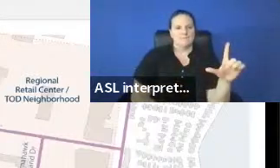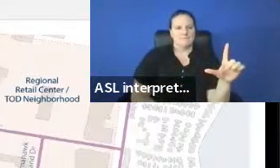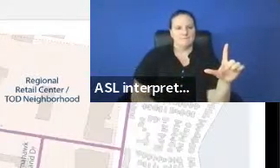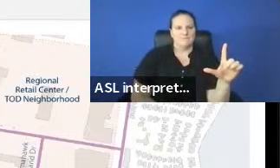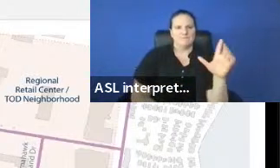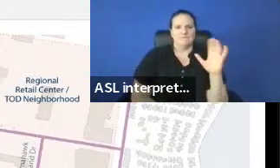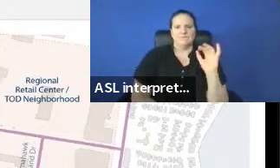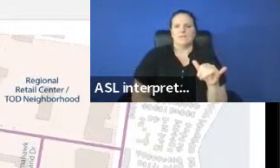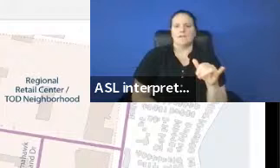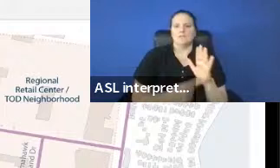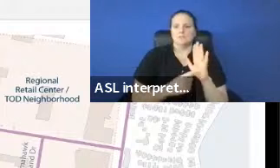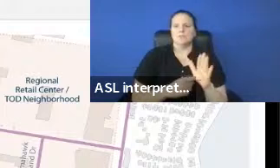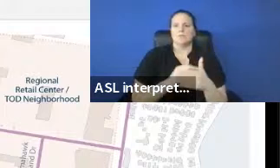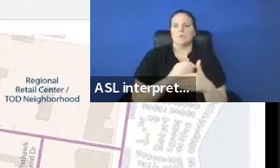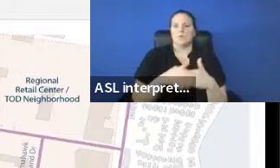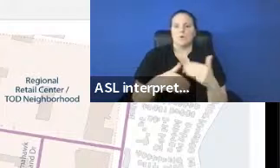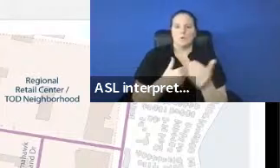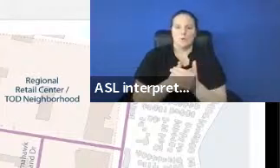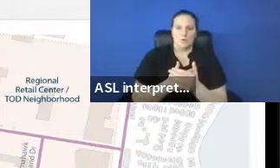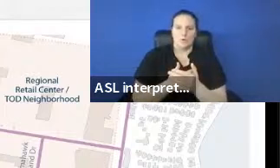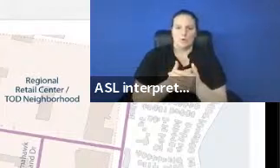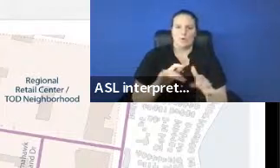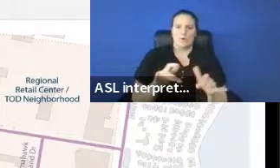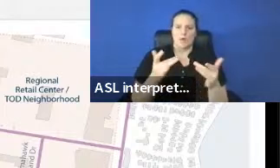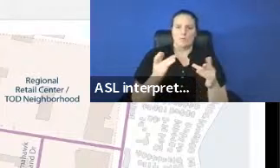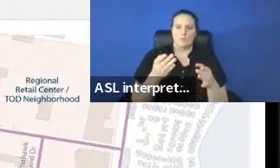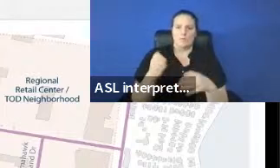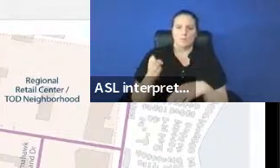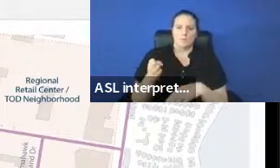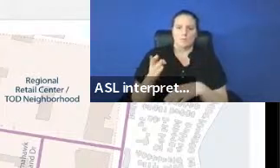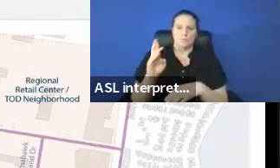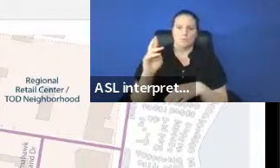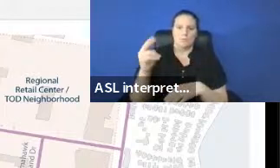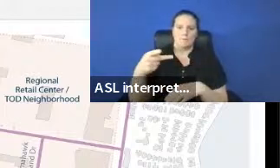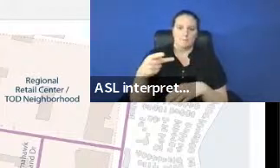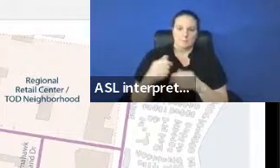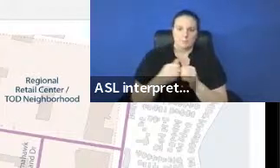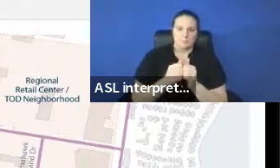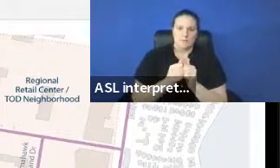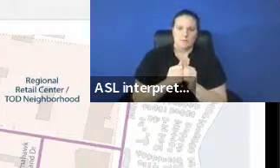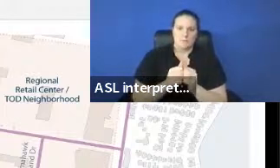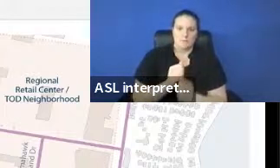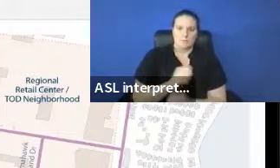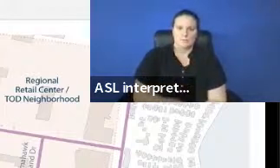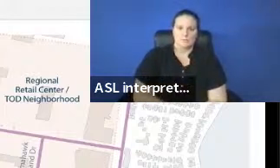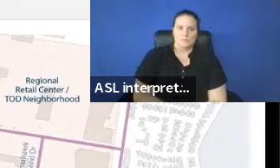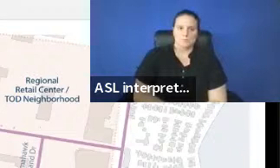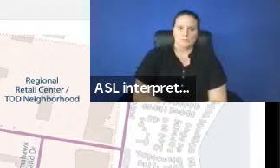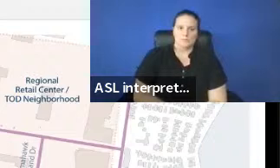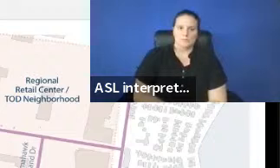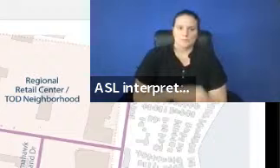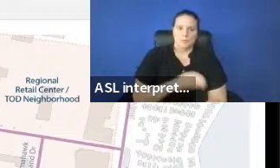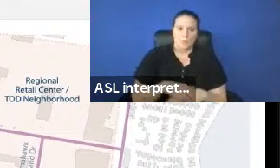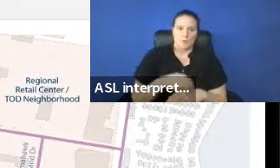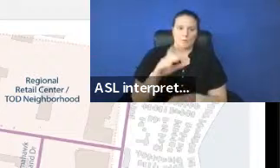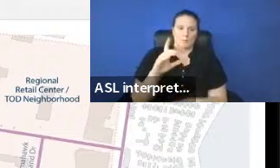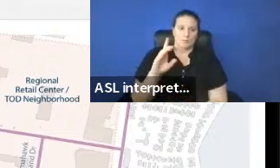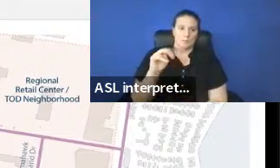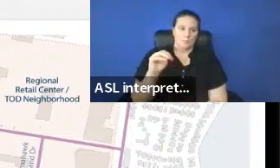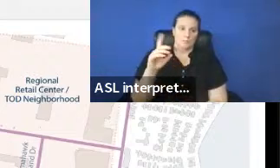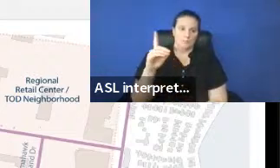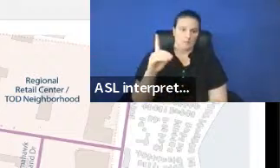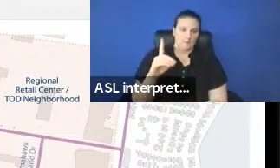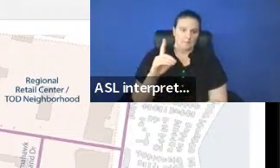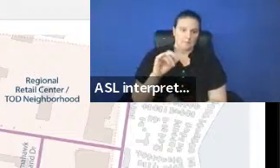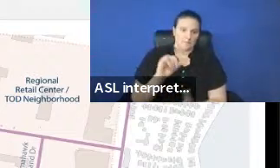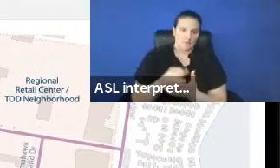all the lighter blue is all the ramps kind of coming together onto Marine Drive, and that's one